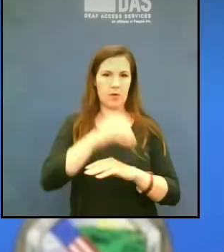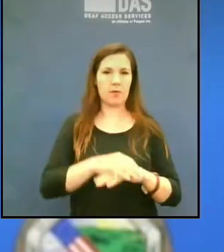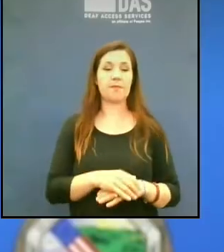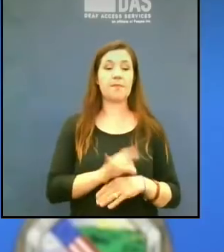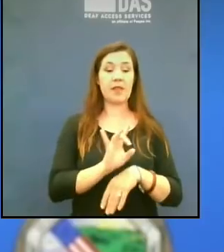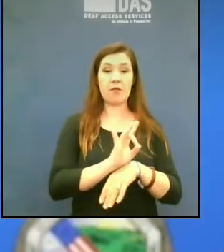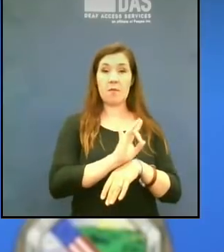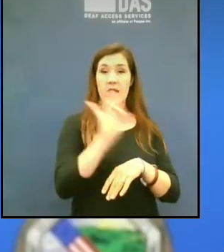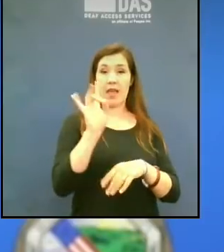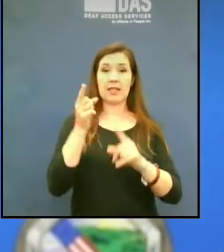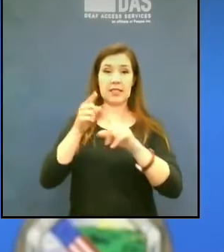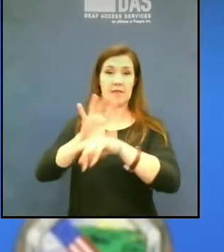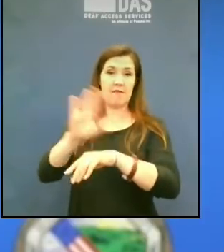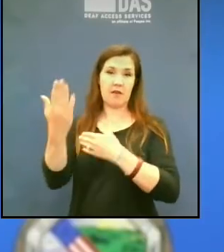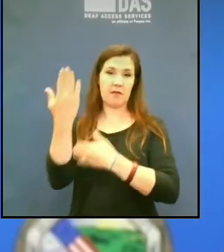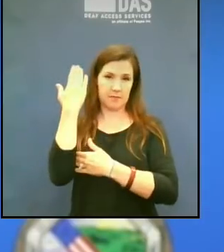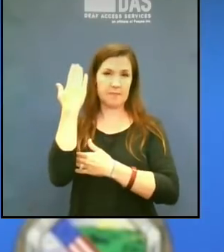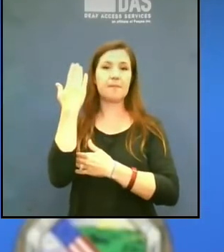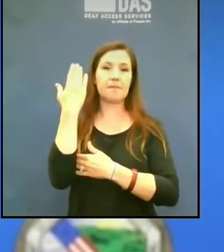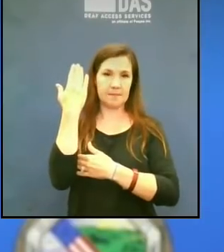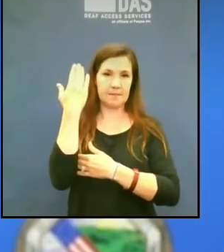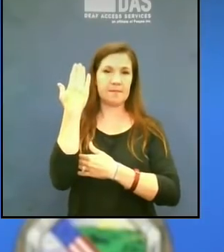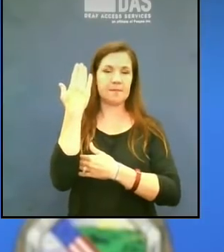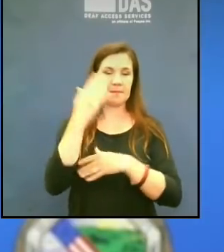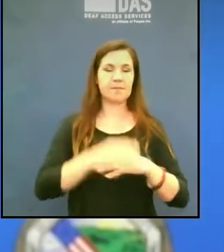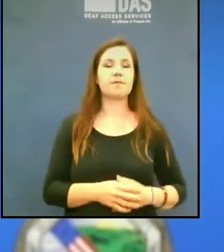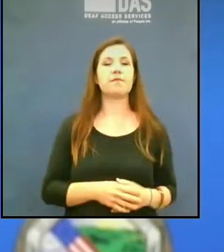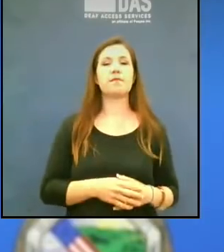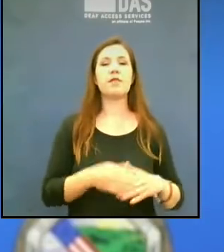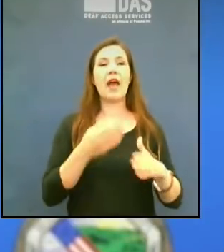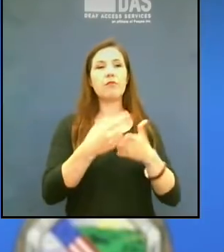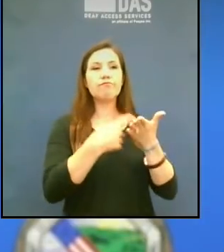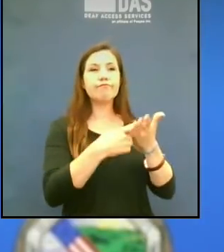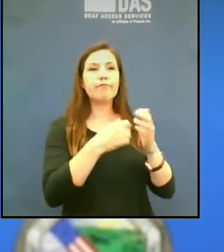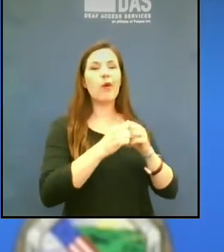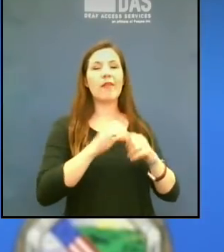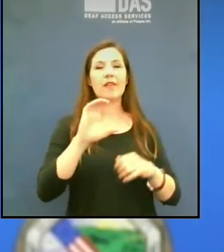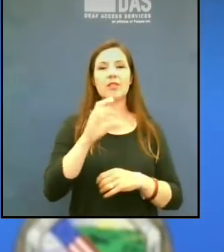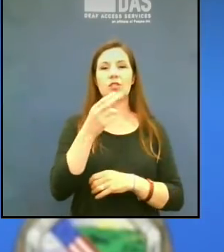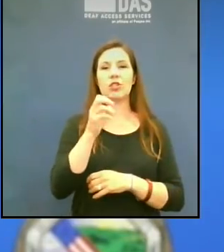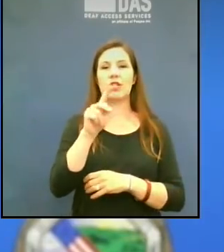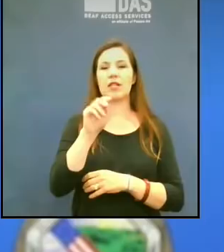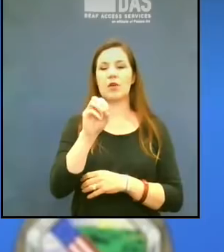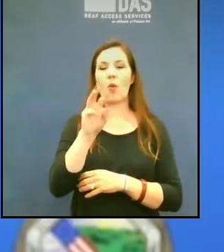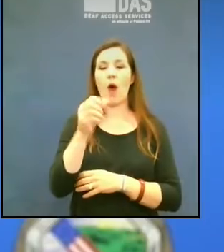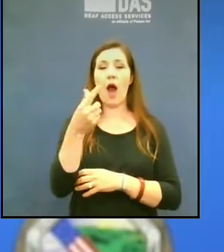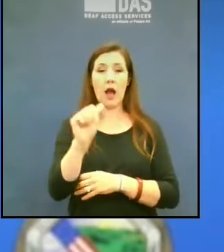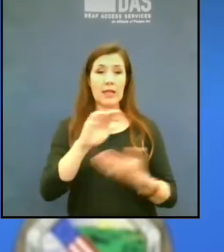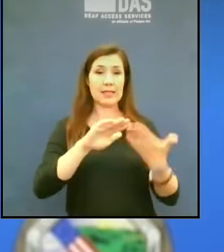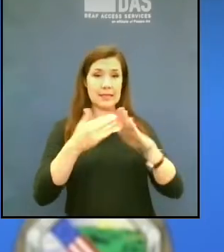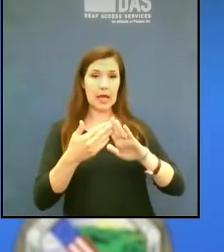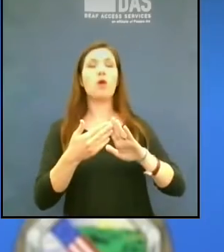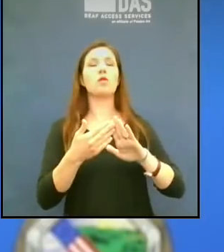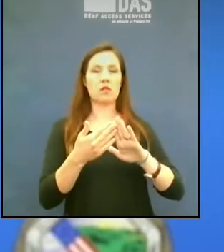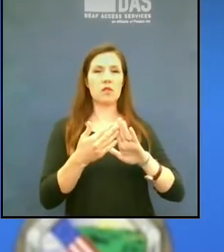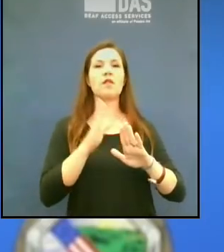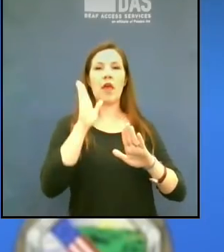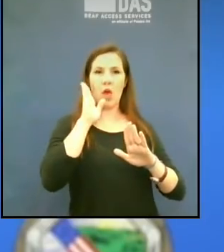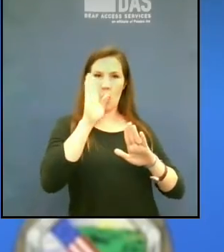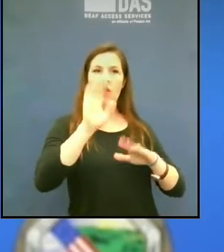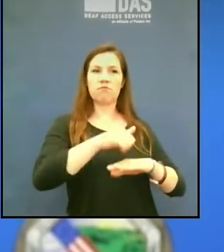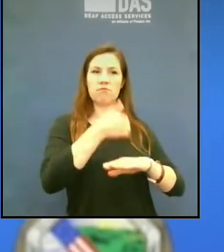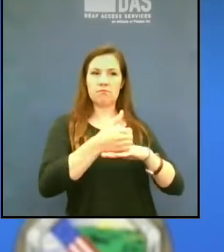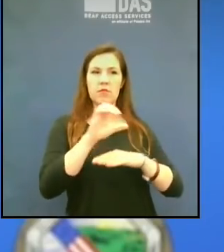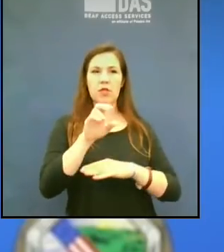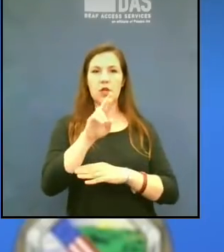p.m. to 5 a.m. After conversations with the town of Cheektowaga, it appears the town of Cheektowaga will be implementing a curfew